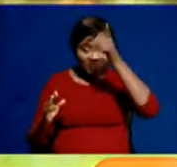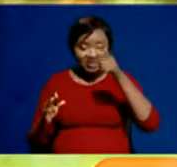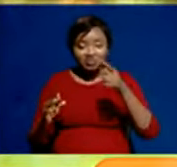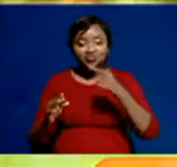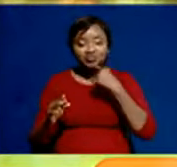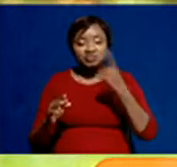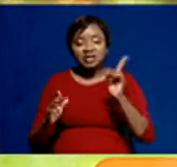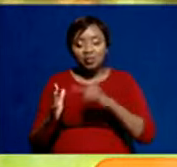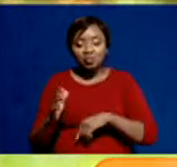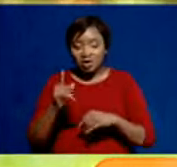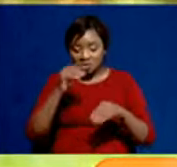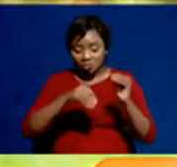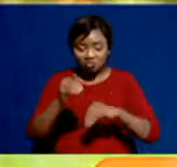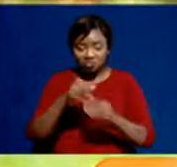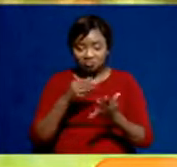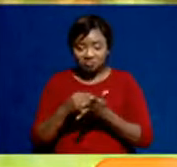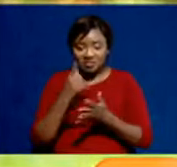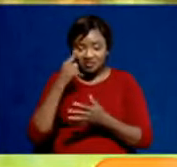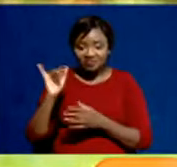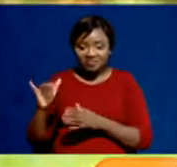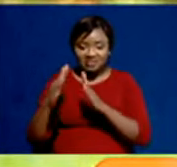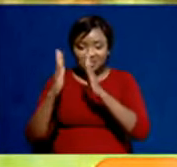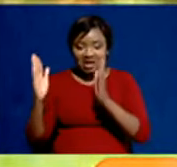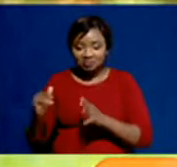contribute to housing.